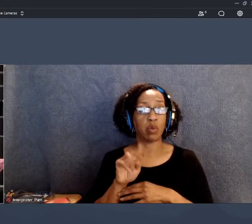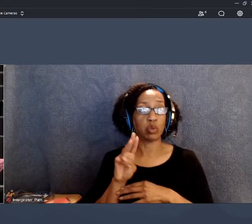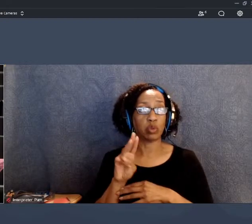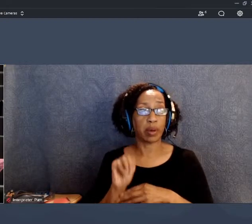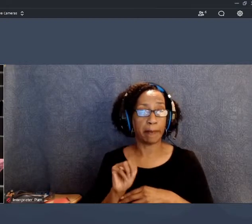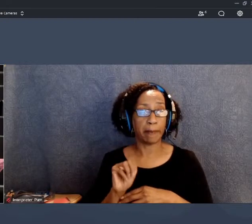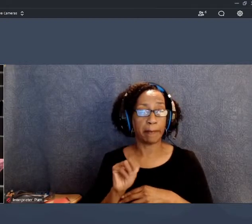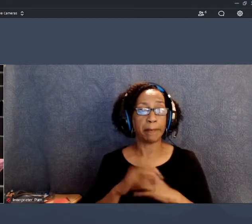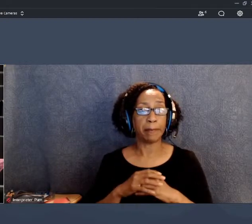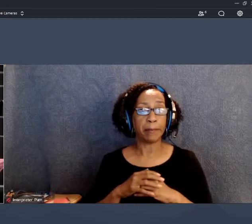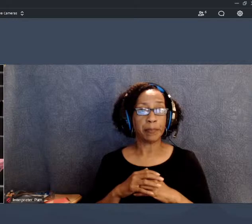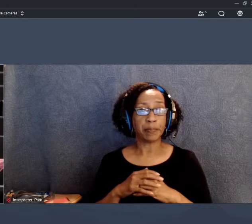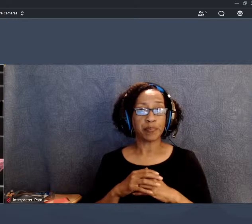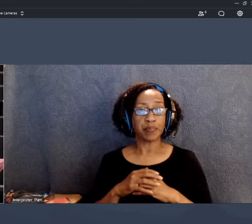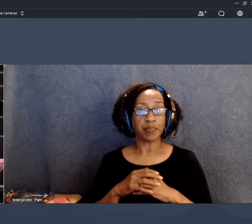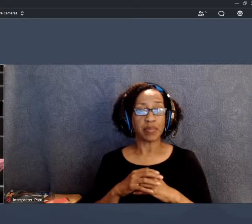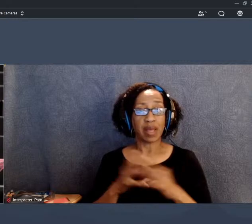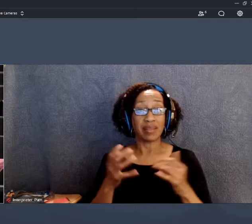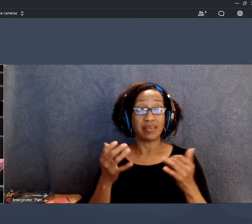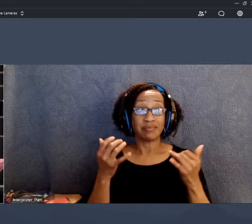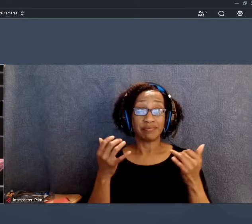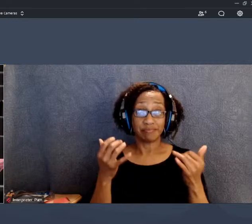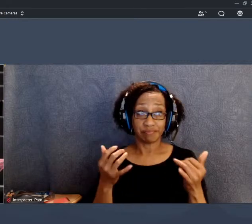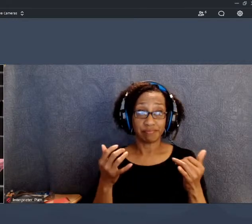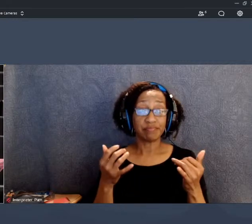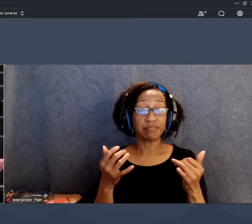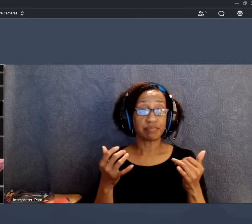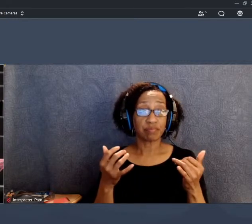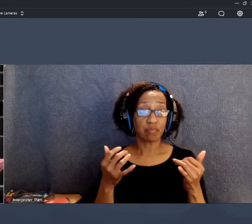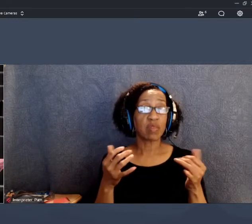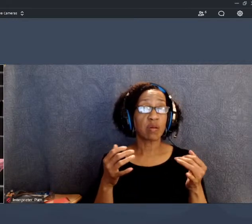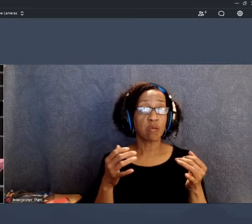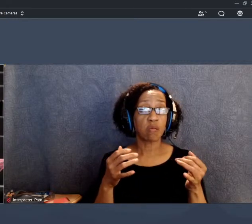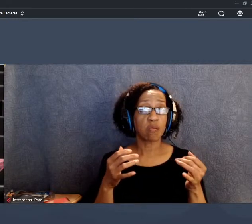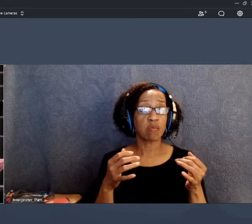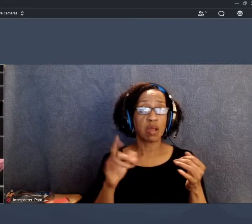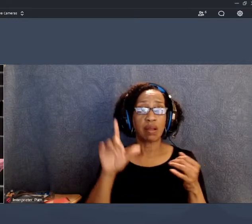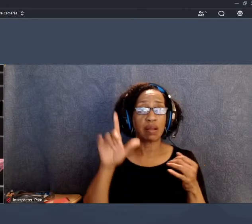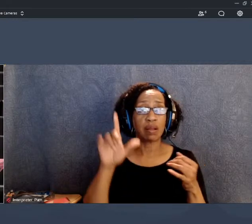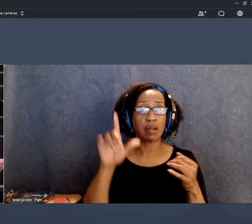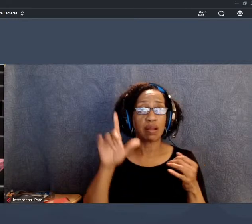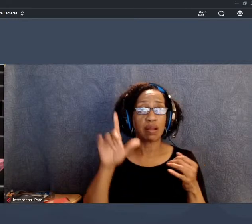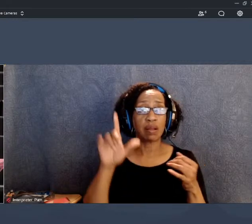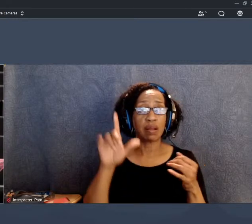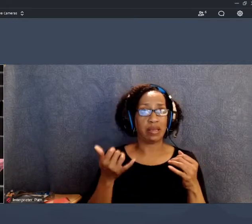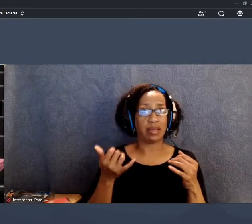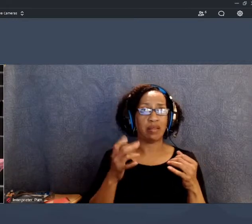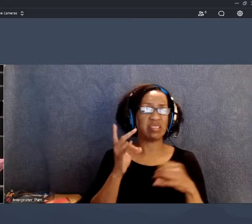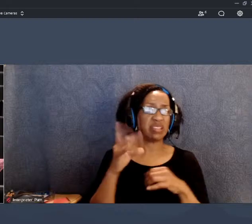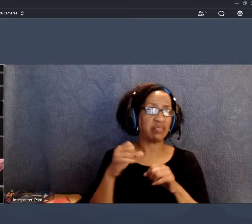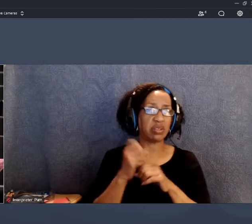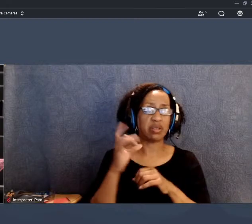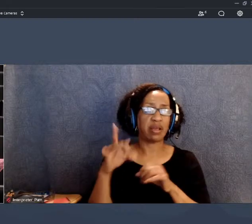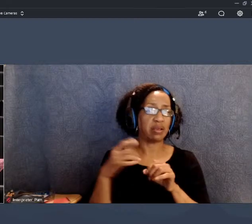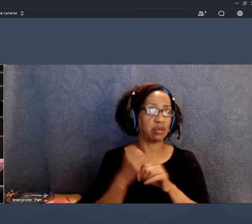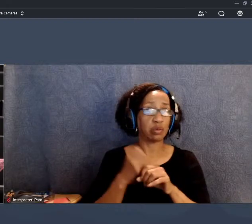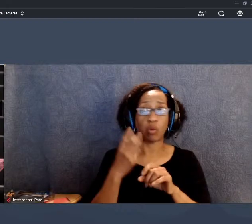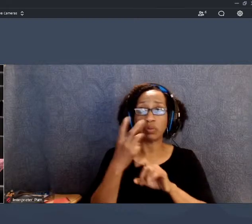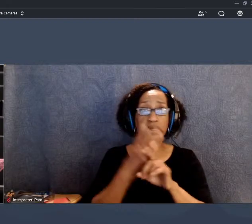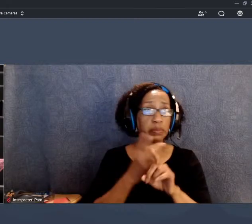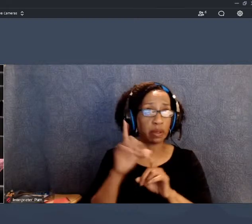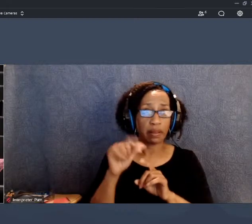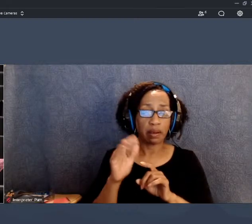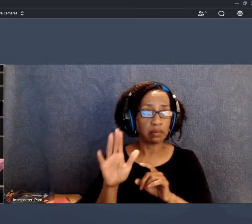this. And I think that we're at that point now, not looking at something 7, 8 years down the road, much less 6 months down the road. I'm